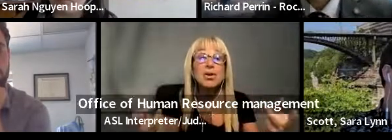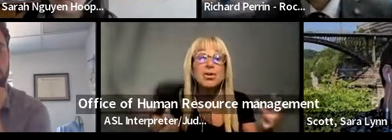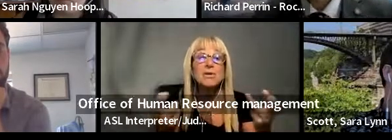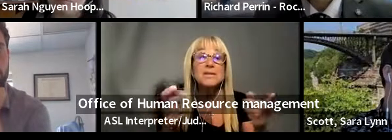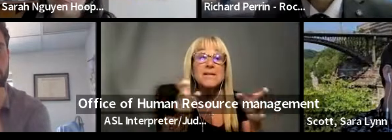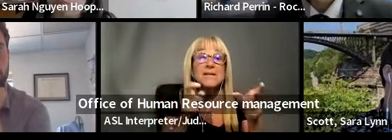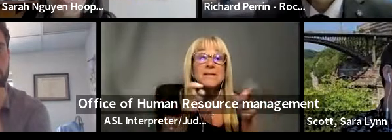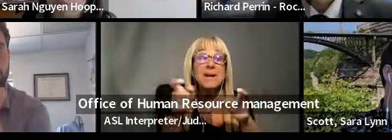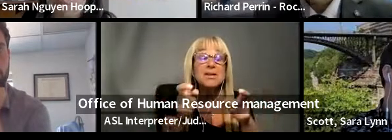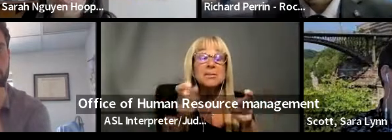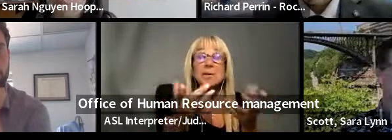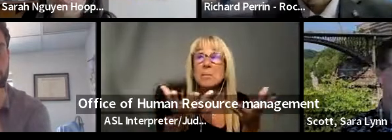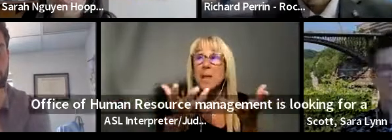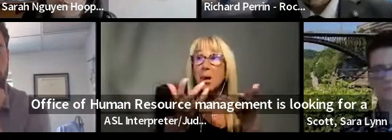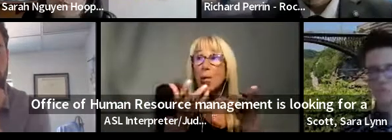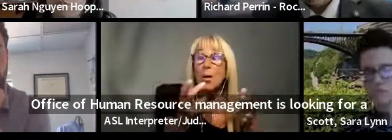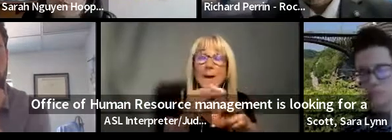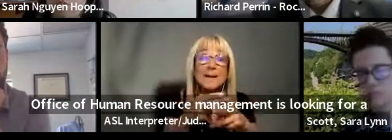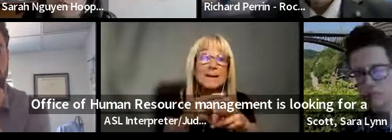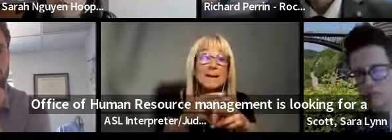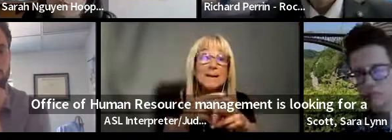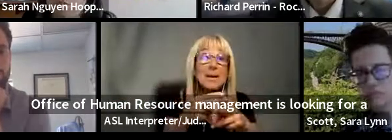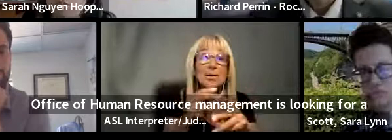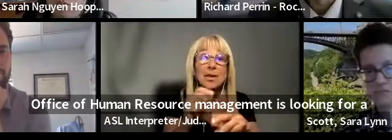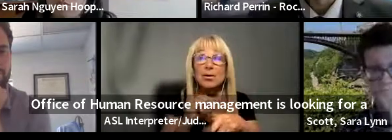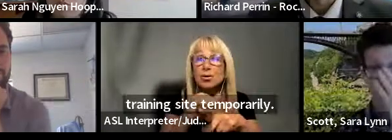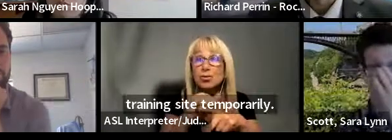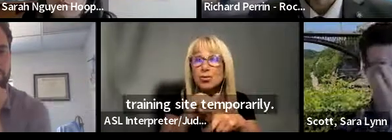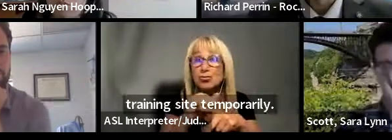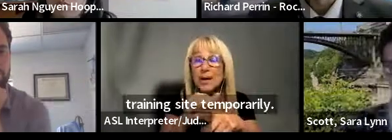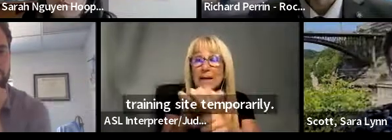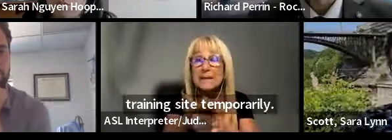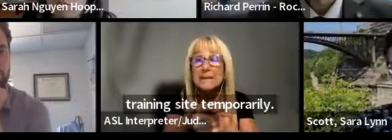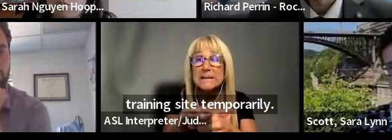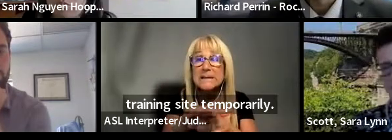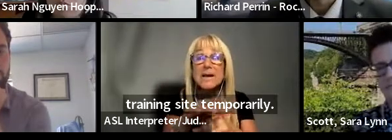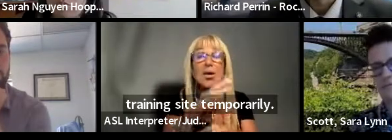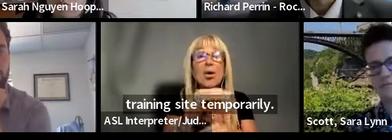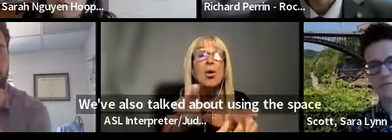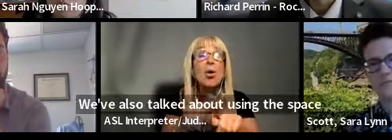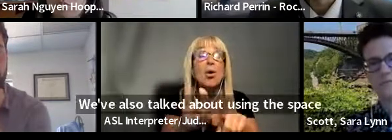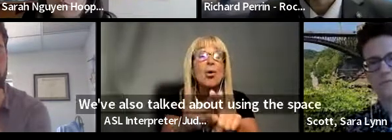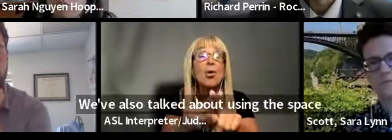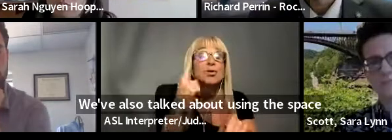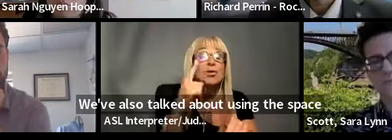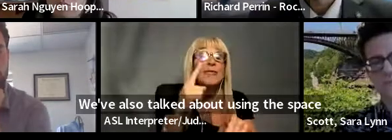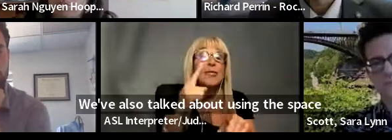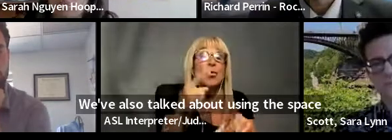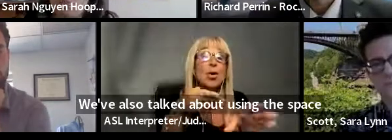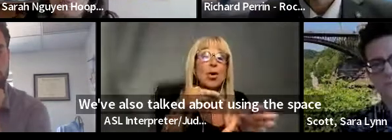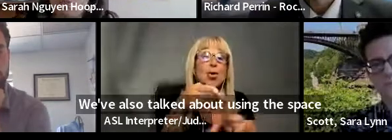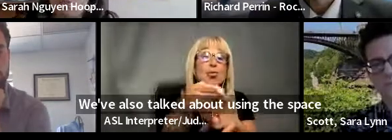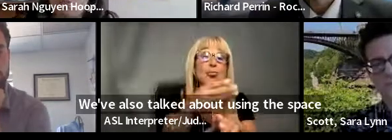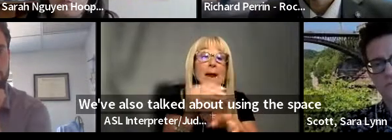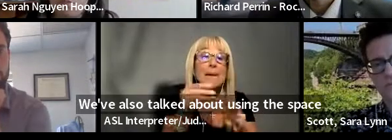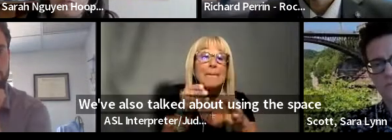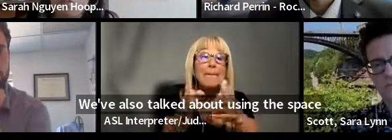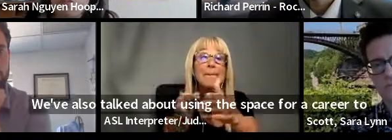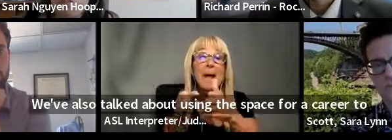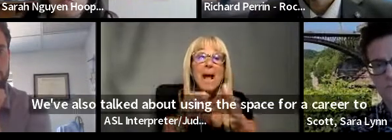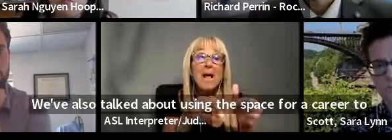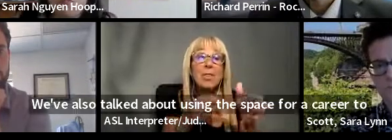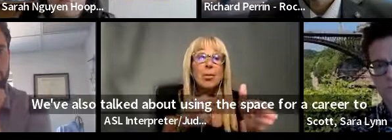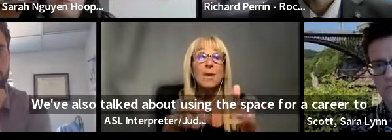site temporarily. We've also talked about using the space for career to pathways and public safety on that